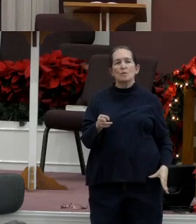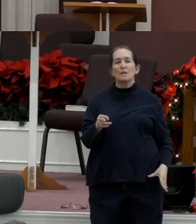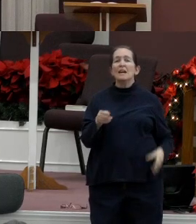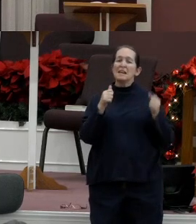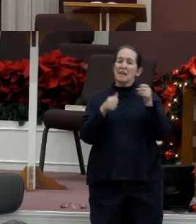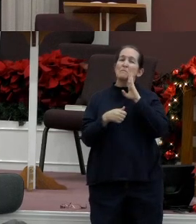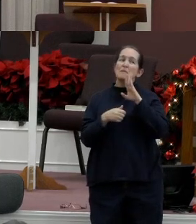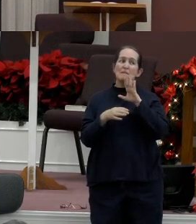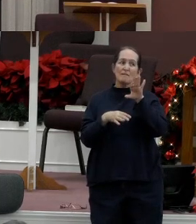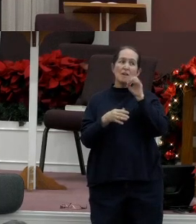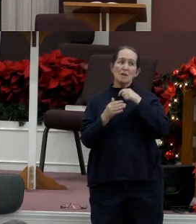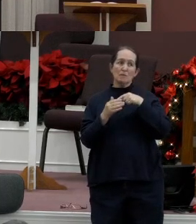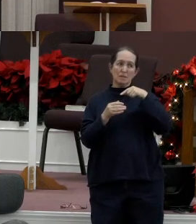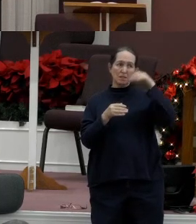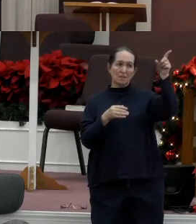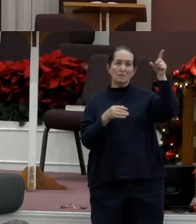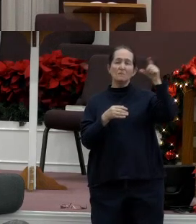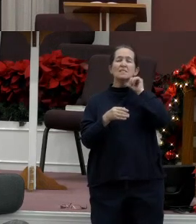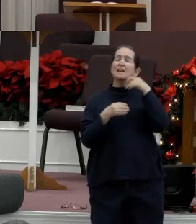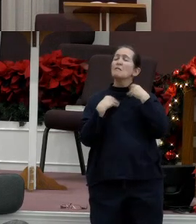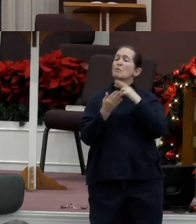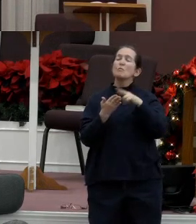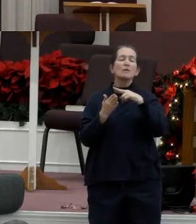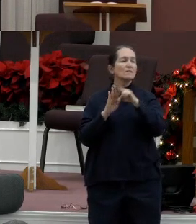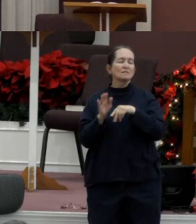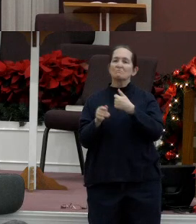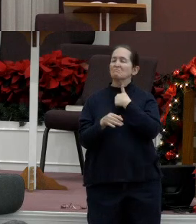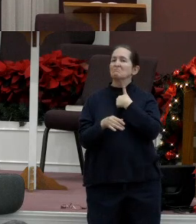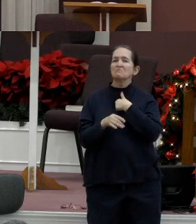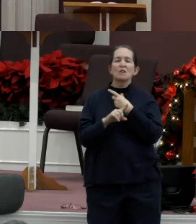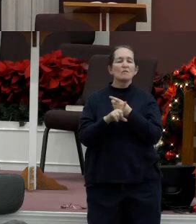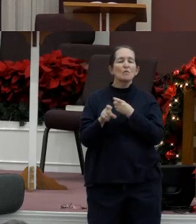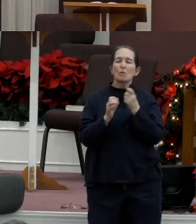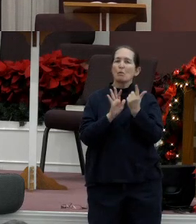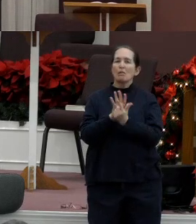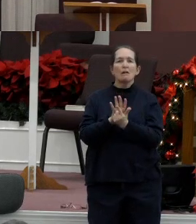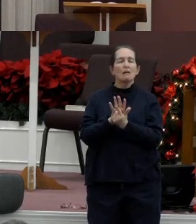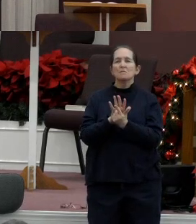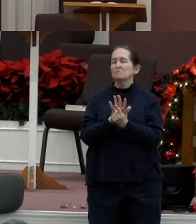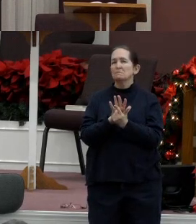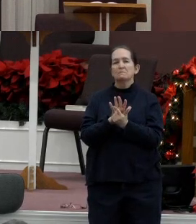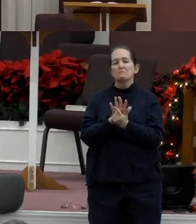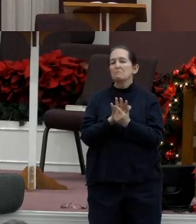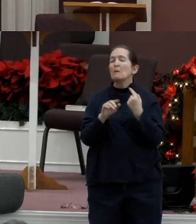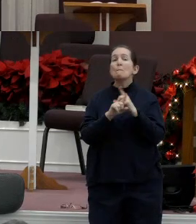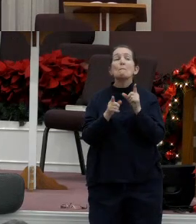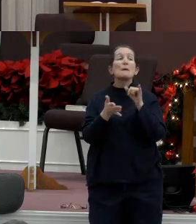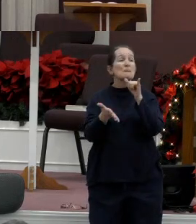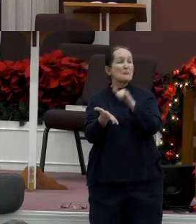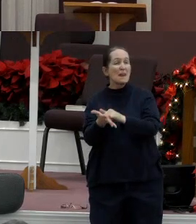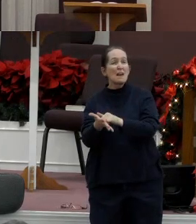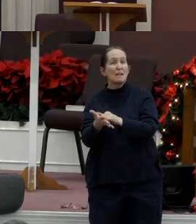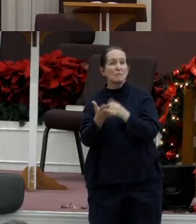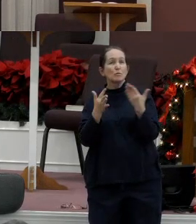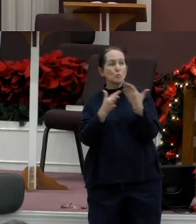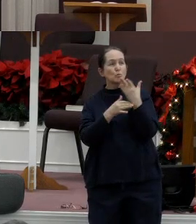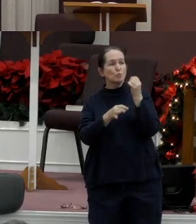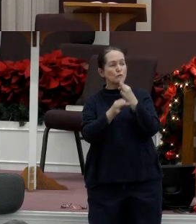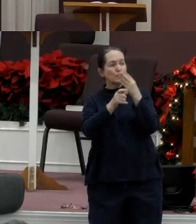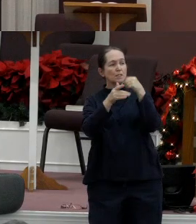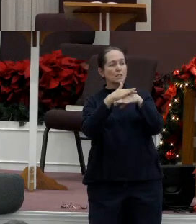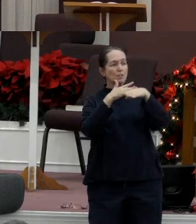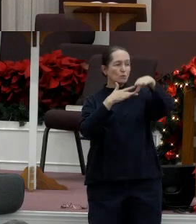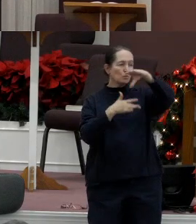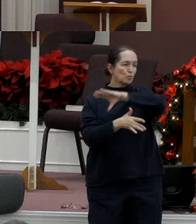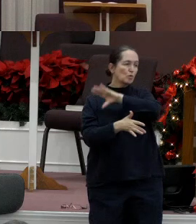him, not having a righteousness of my own derived from the law, but that which is through faith in